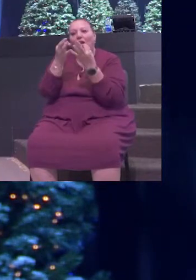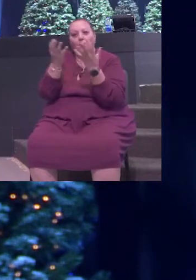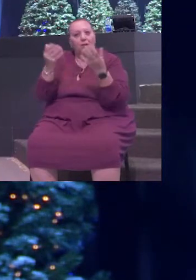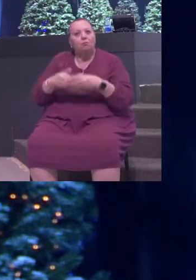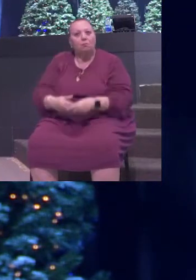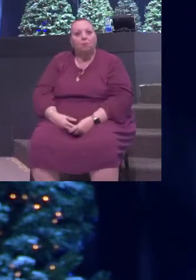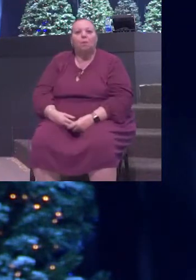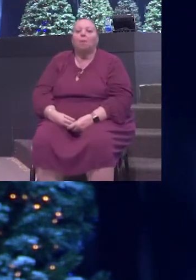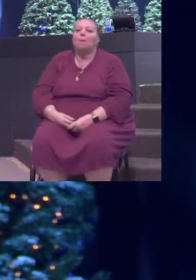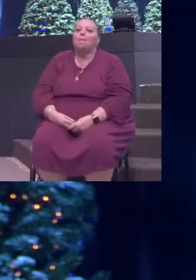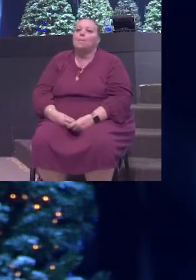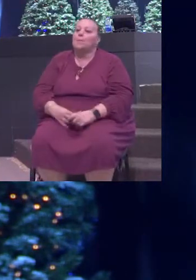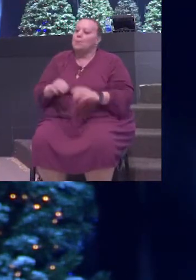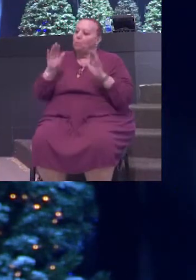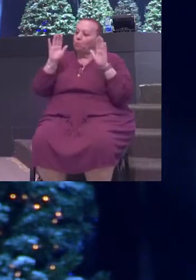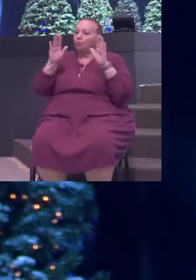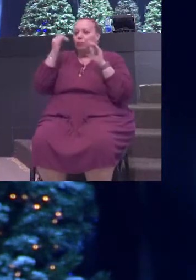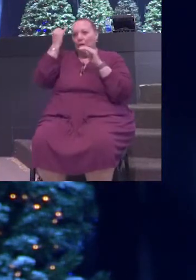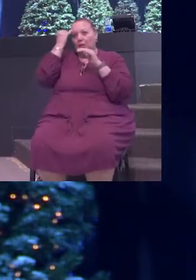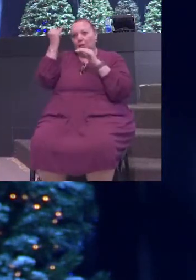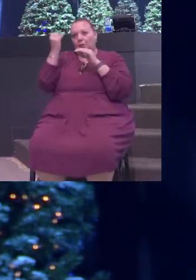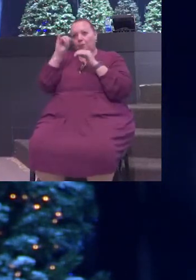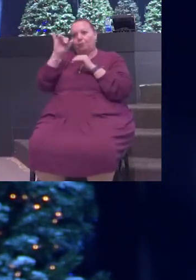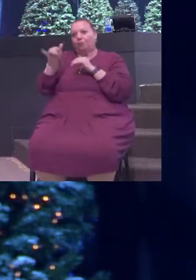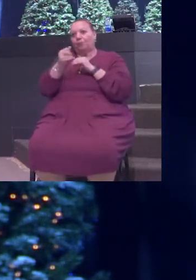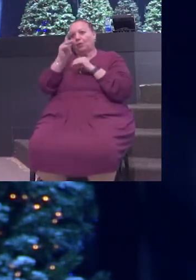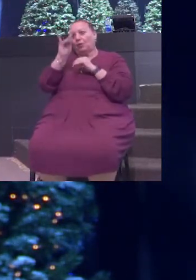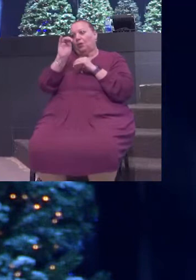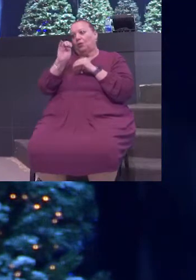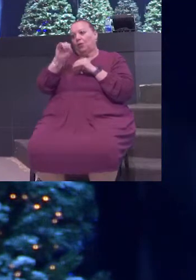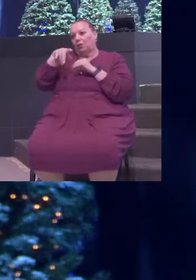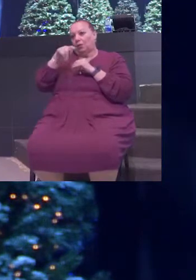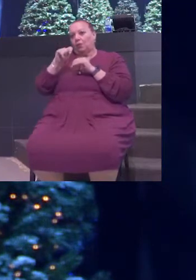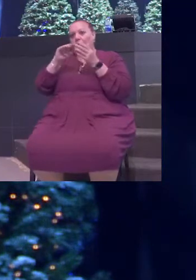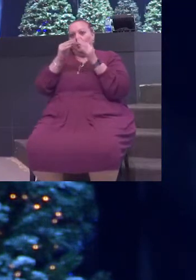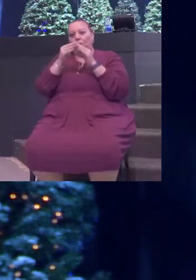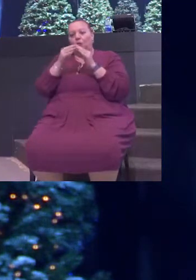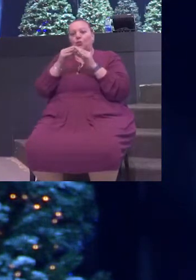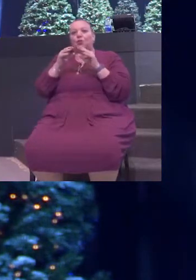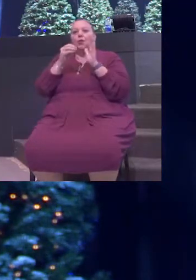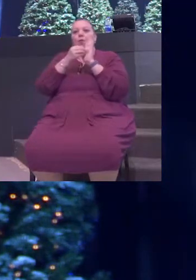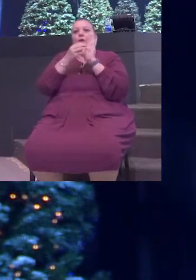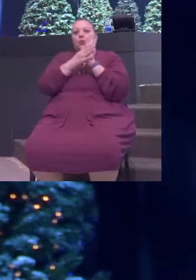family. That's a great idea. Jackie Split from Community, she posted